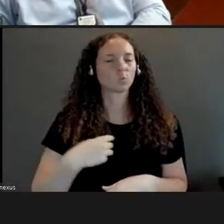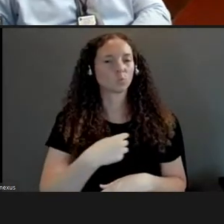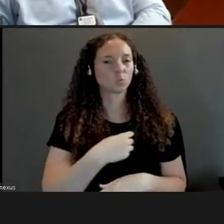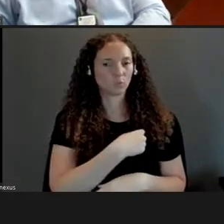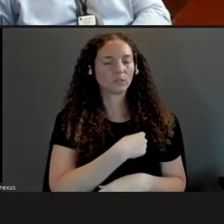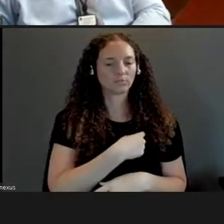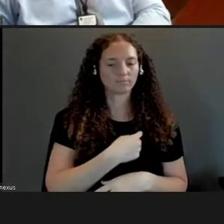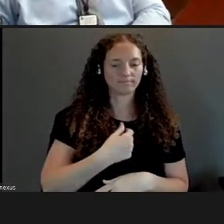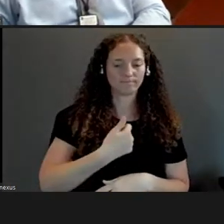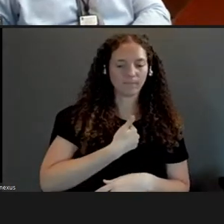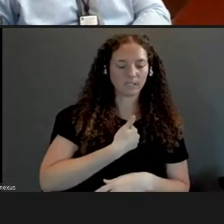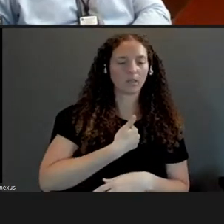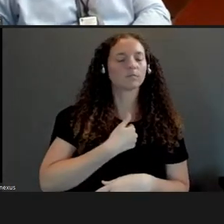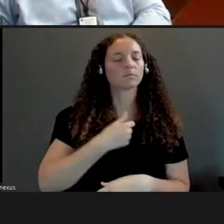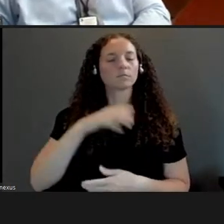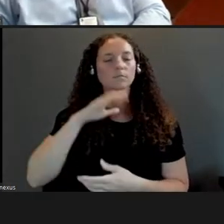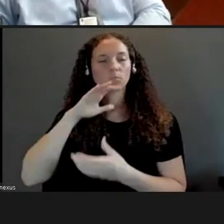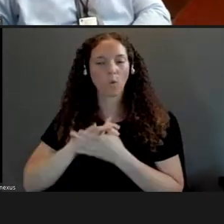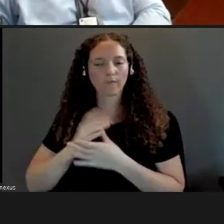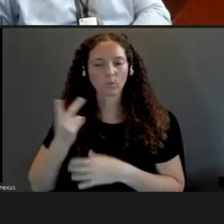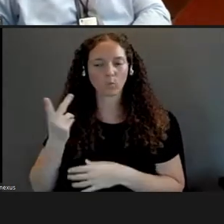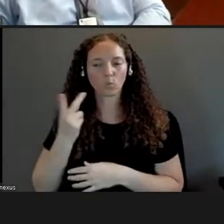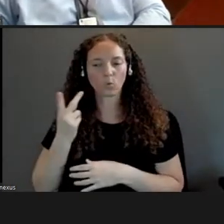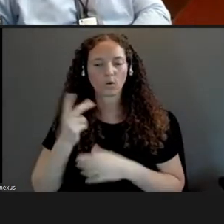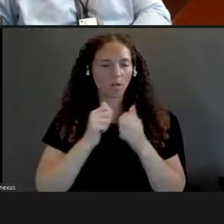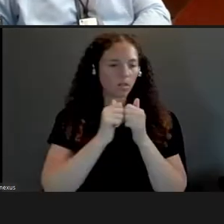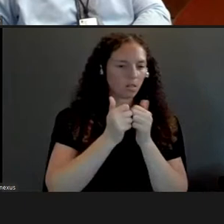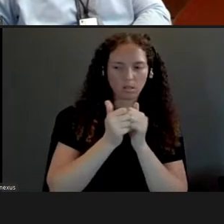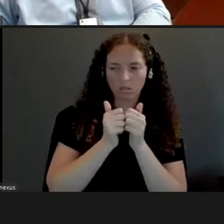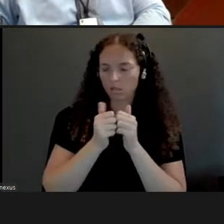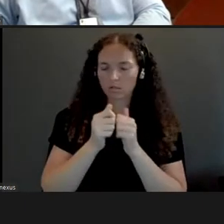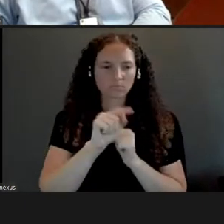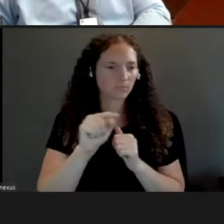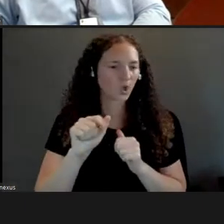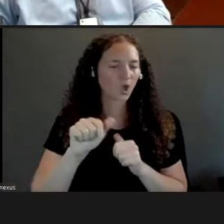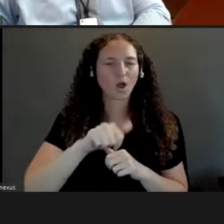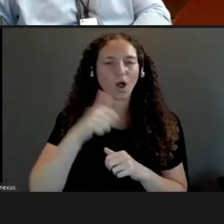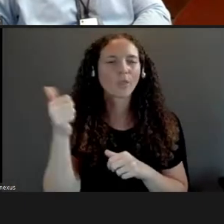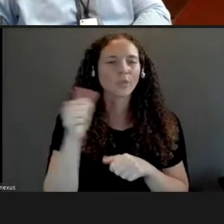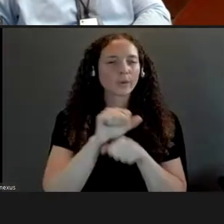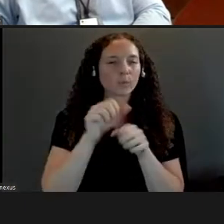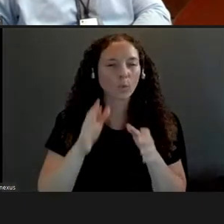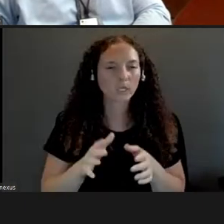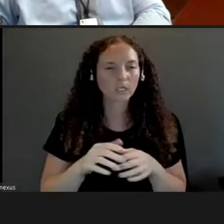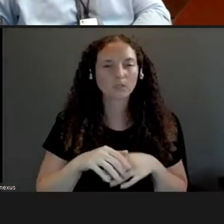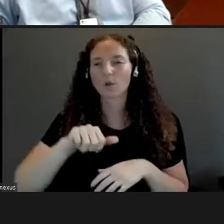wife are competing with other employees and